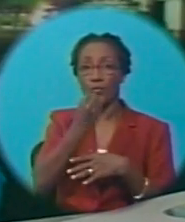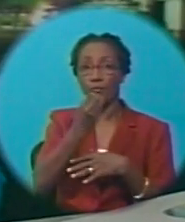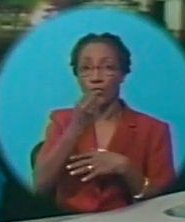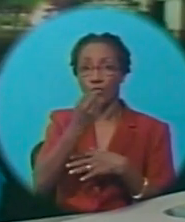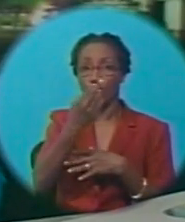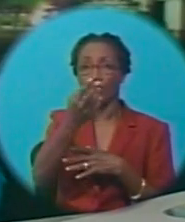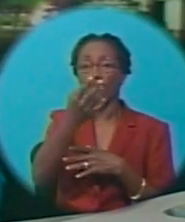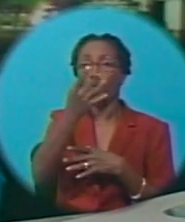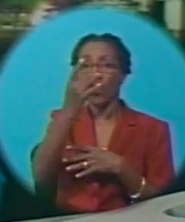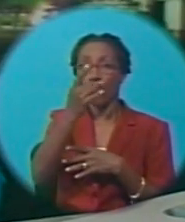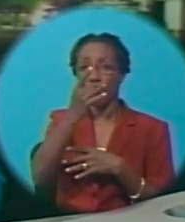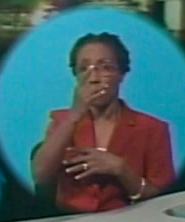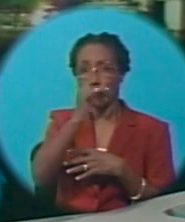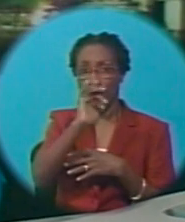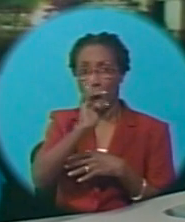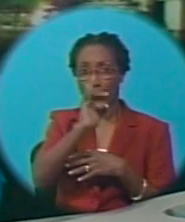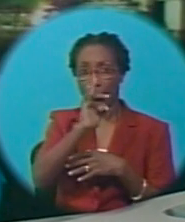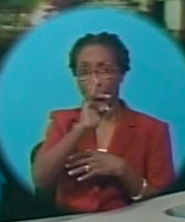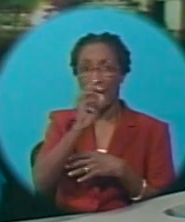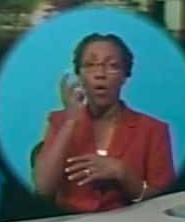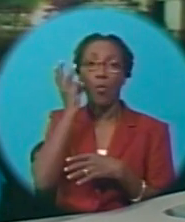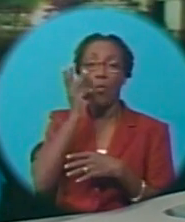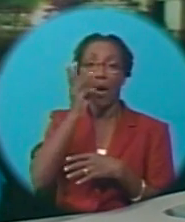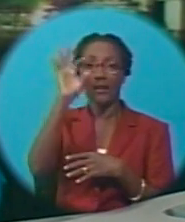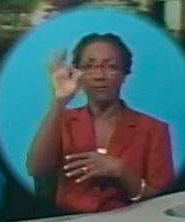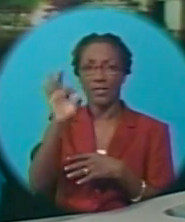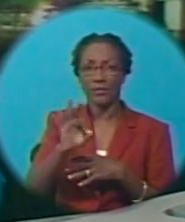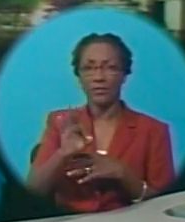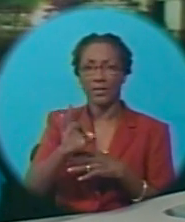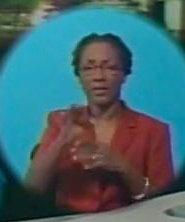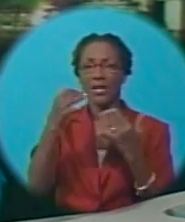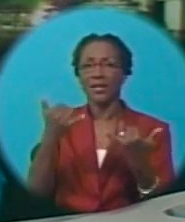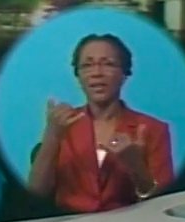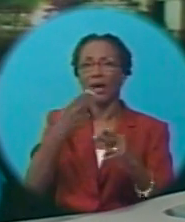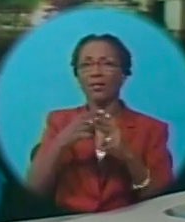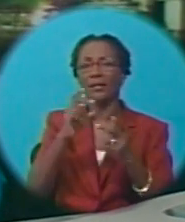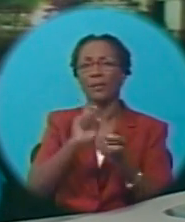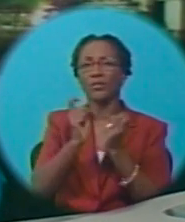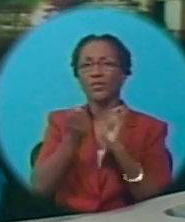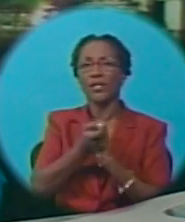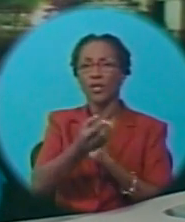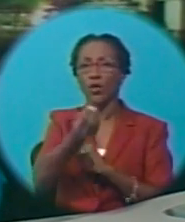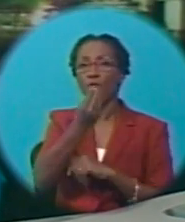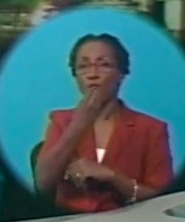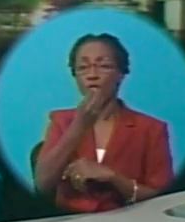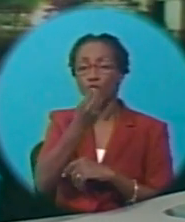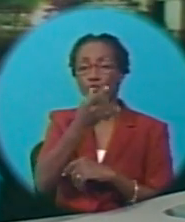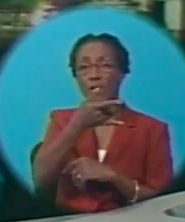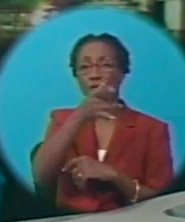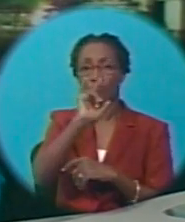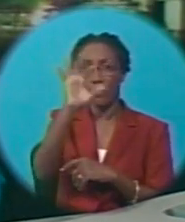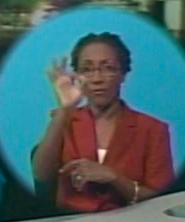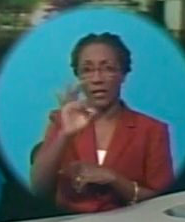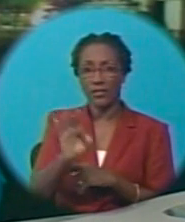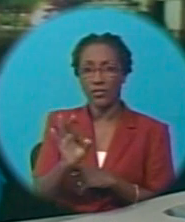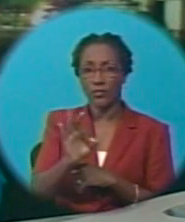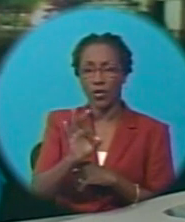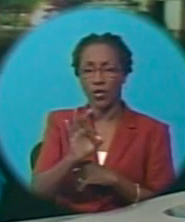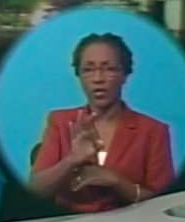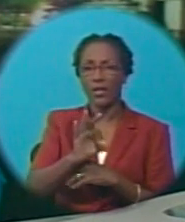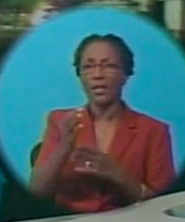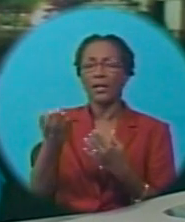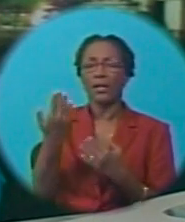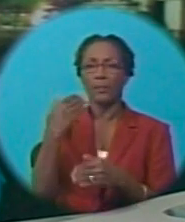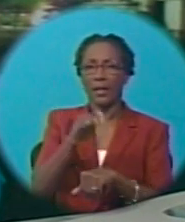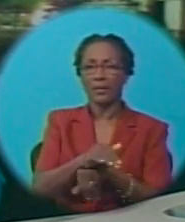Wine Festival has been rebranded to become the Food and Rum Festival. Its new title was launched last evening at the Blackwood Screw